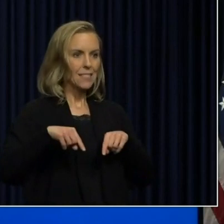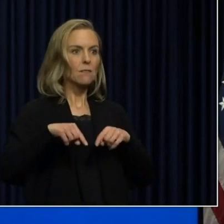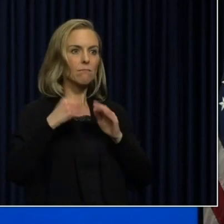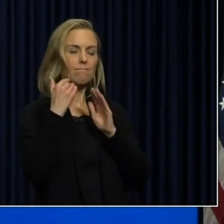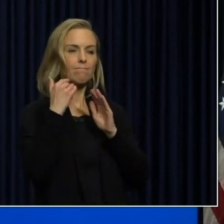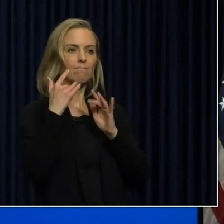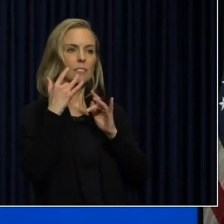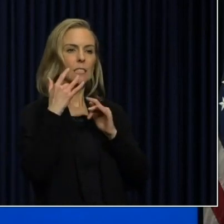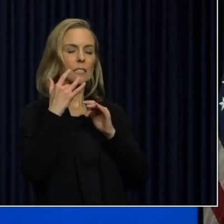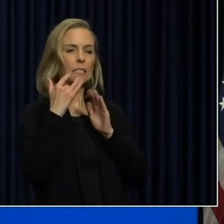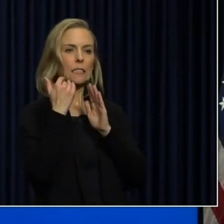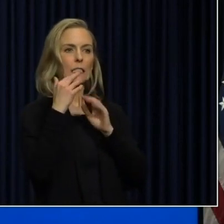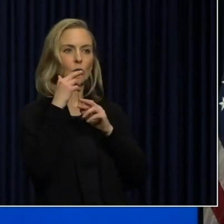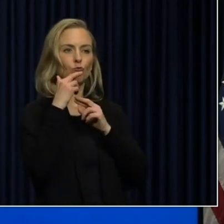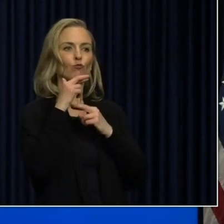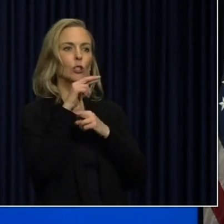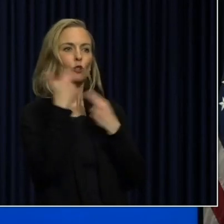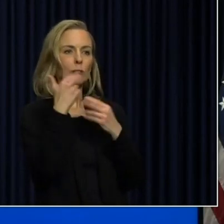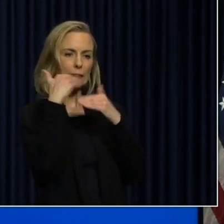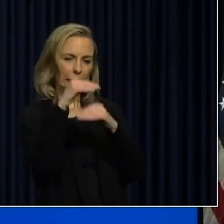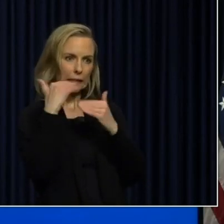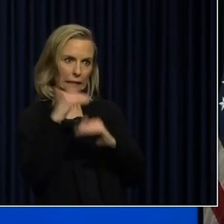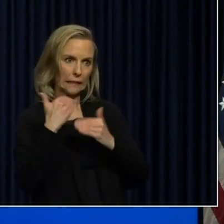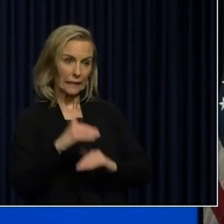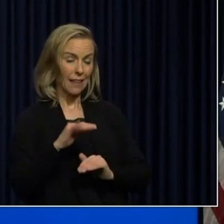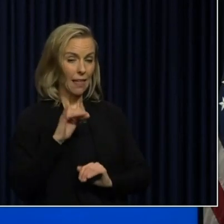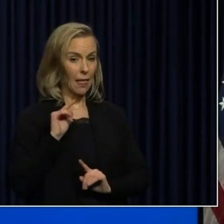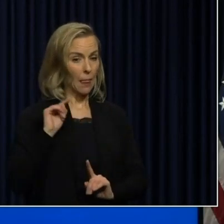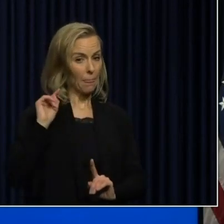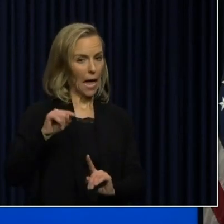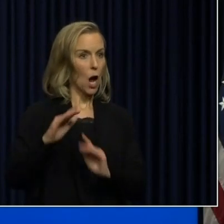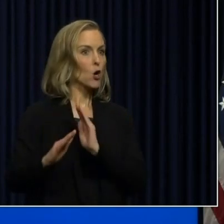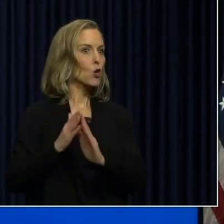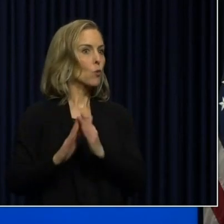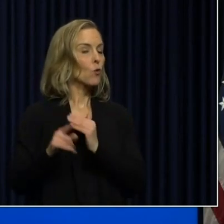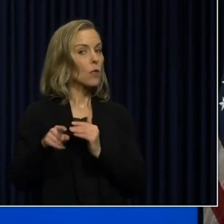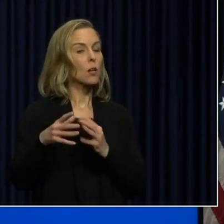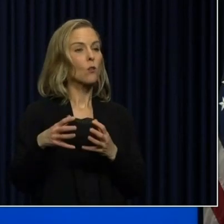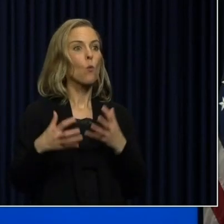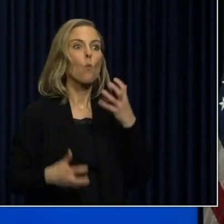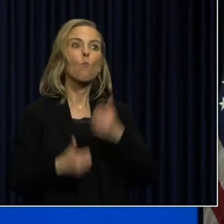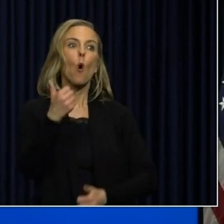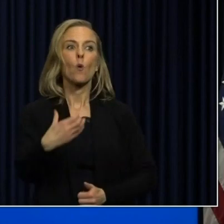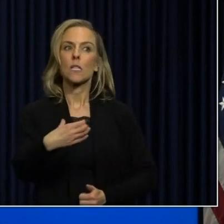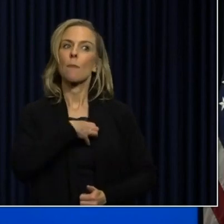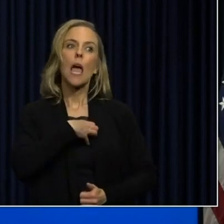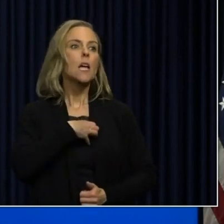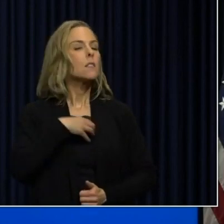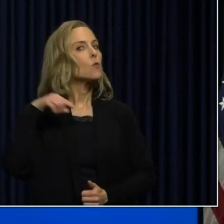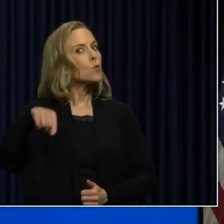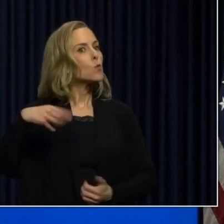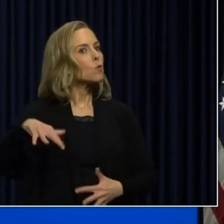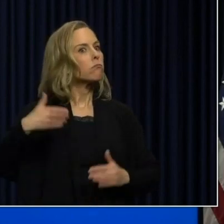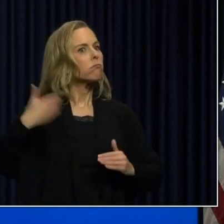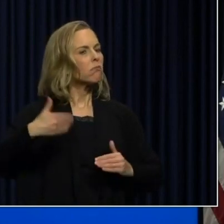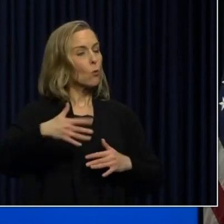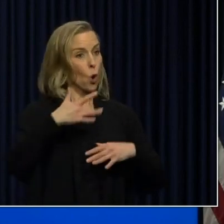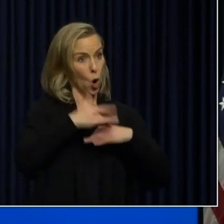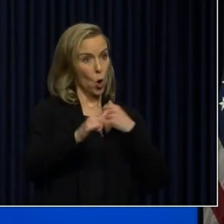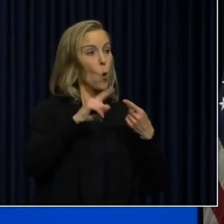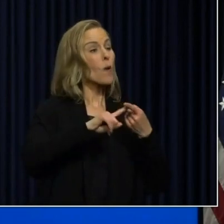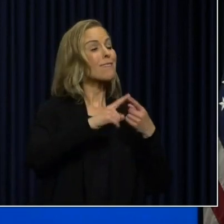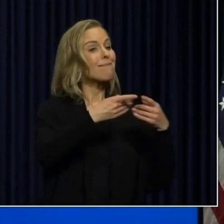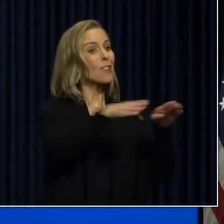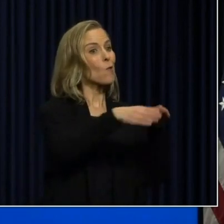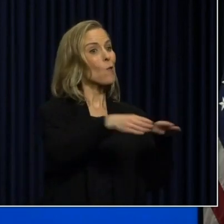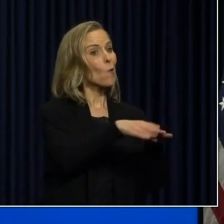restrictions, hands down, that community got the most complaints coming in time and time again early on that